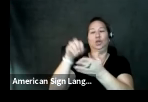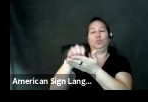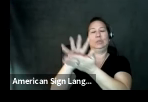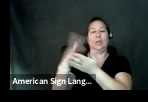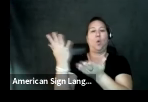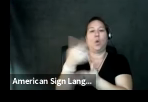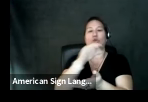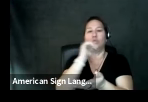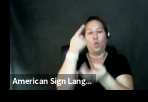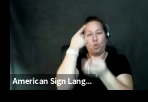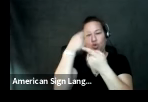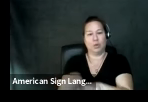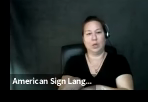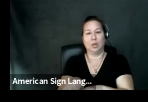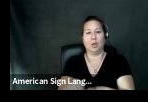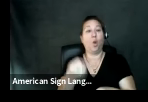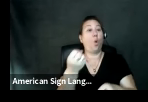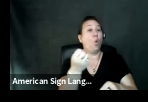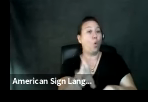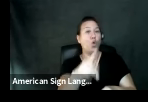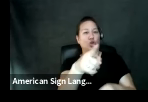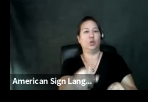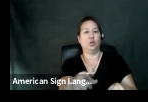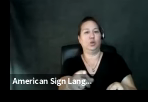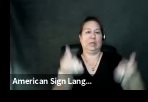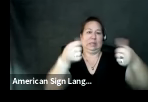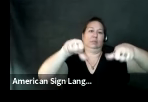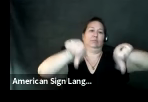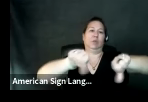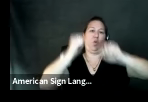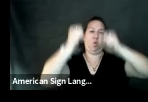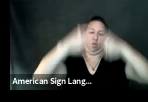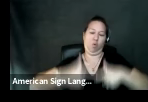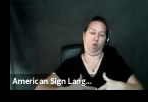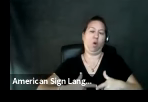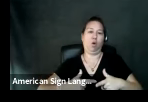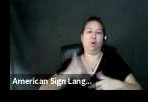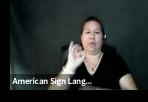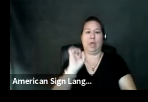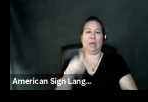Or you can decline the entire IEP and special education services. That is your right.